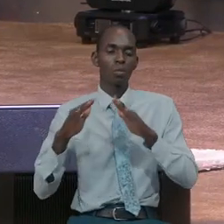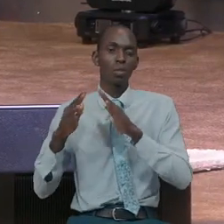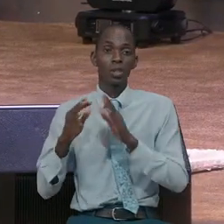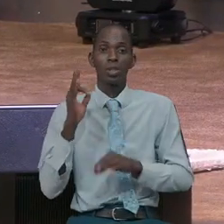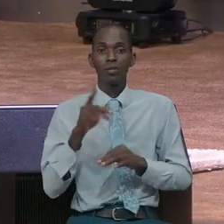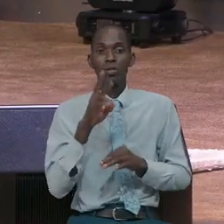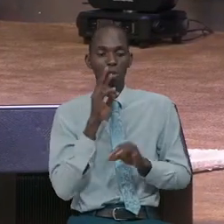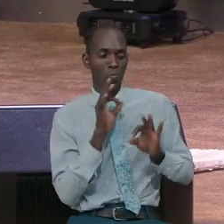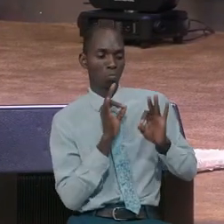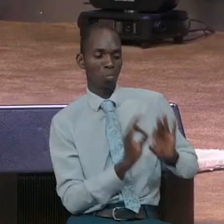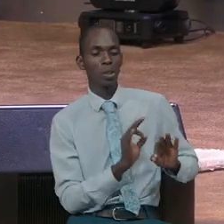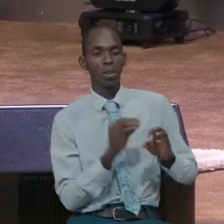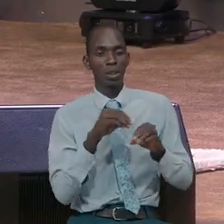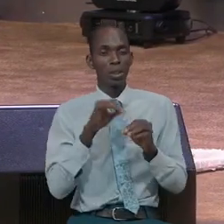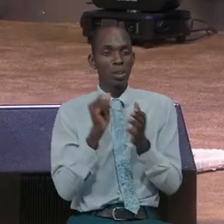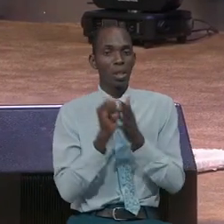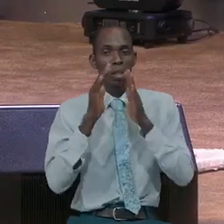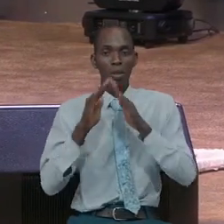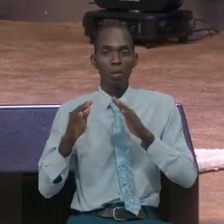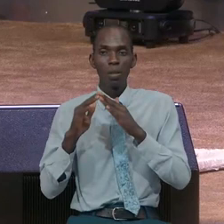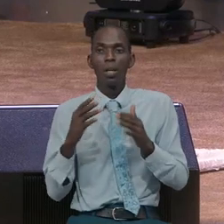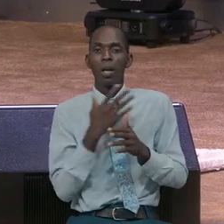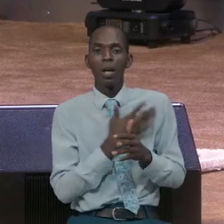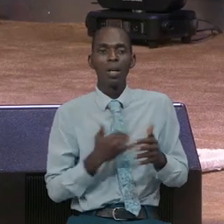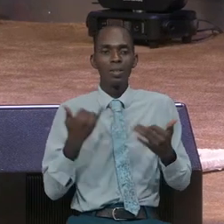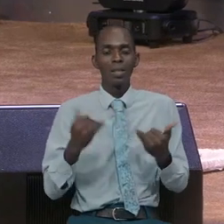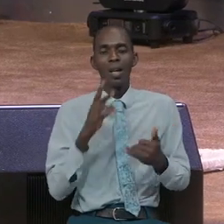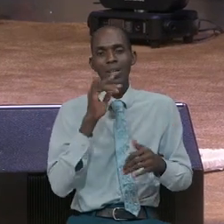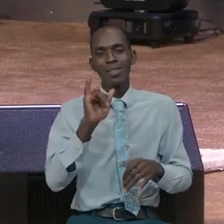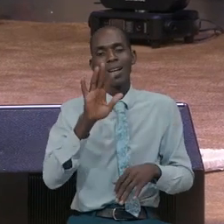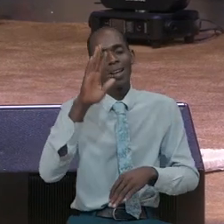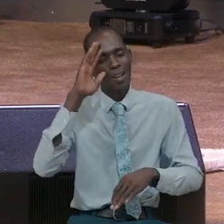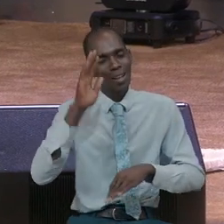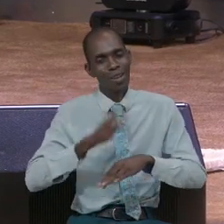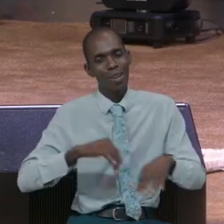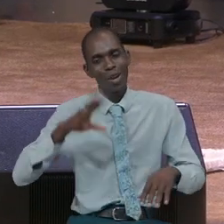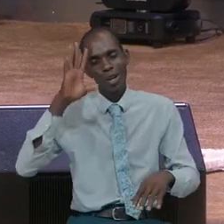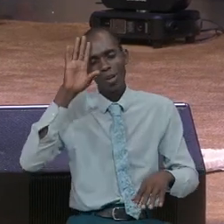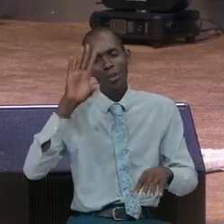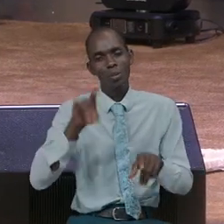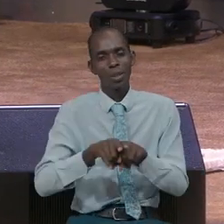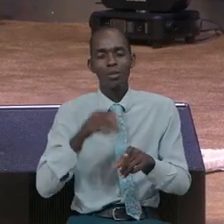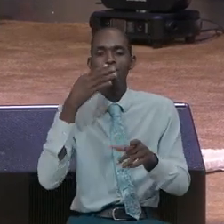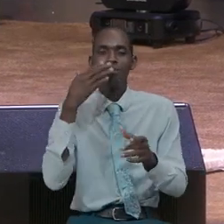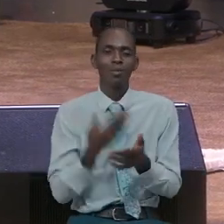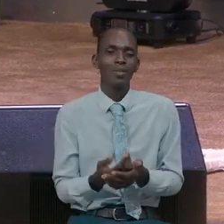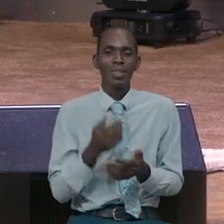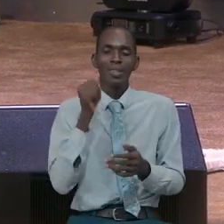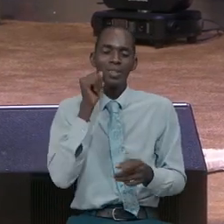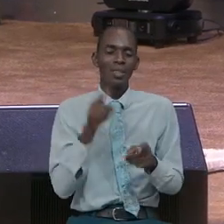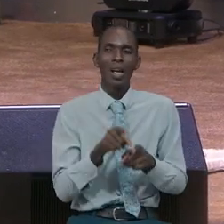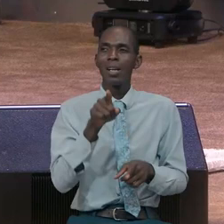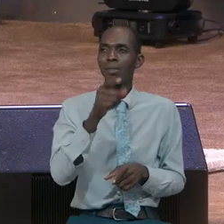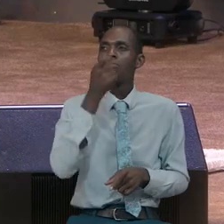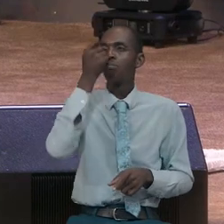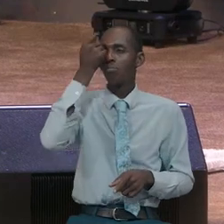that community, and they are now calling you a good brother, a good sister, and you say, he